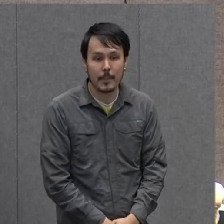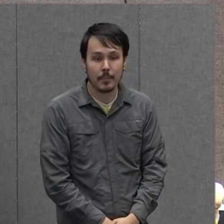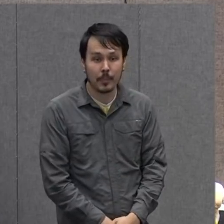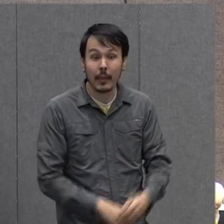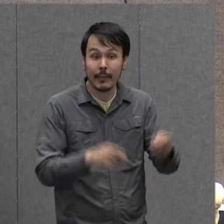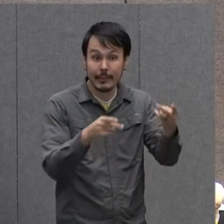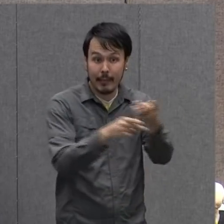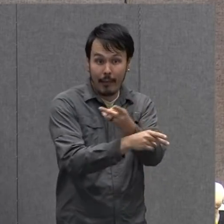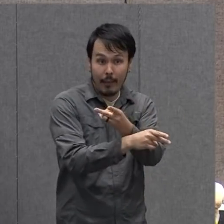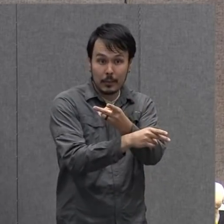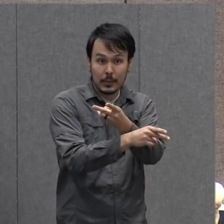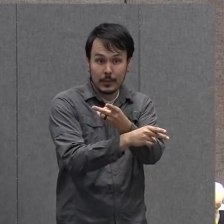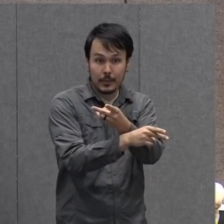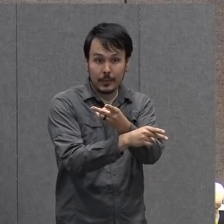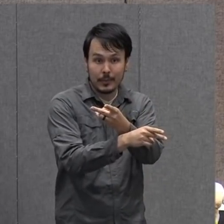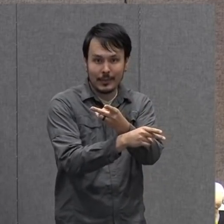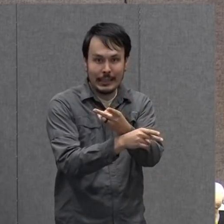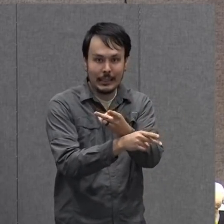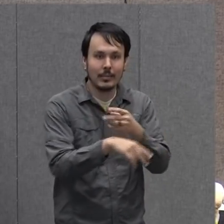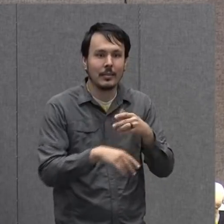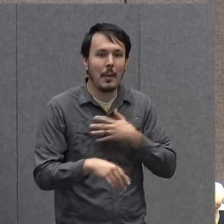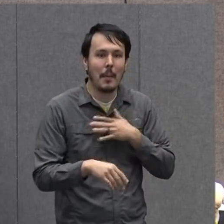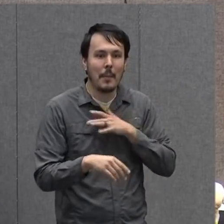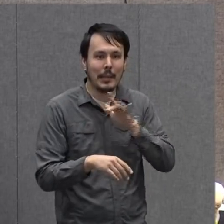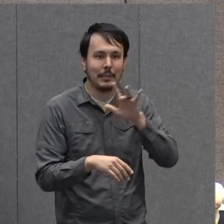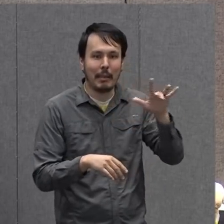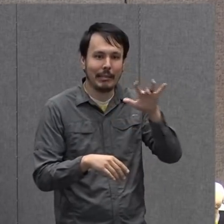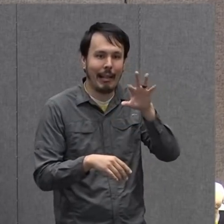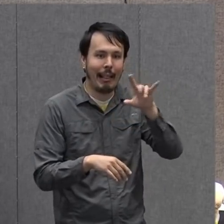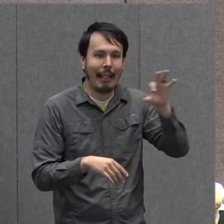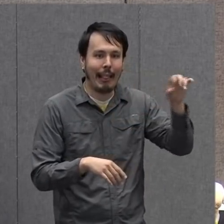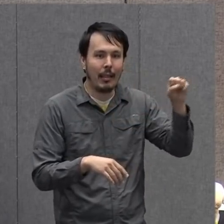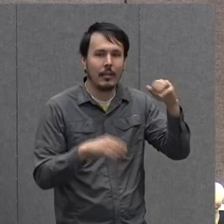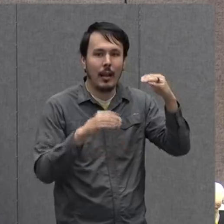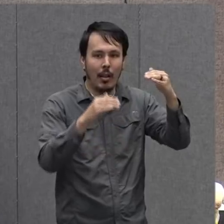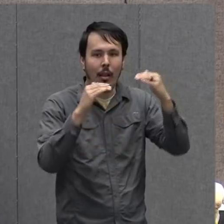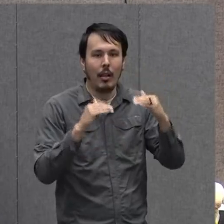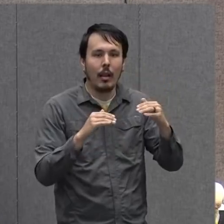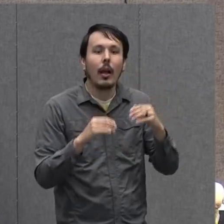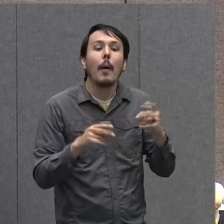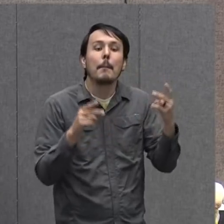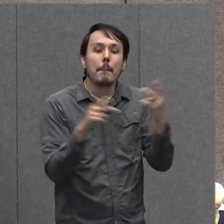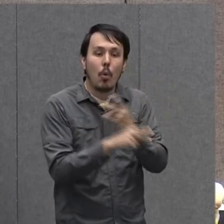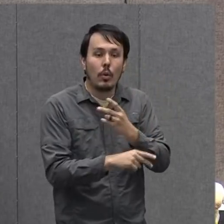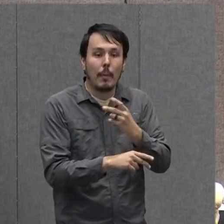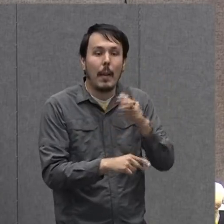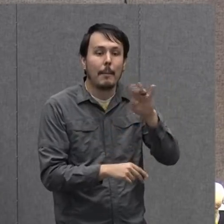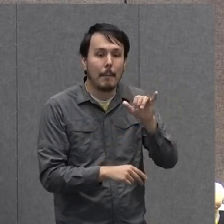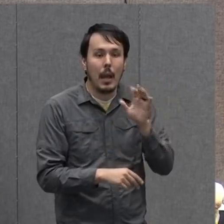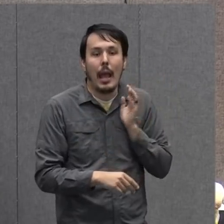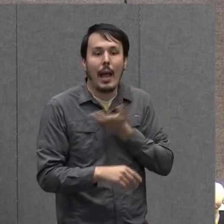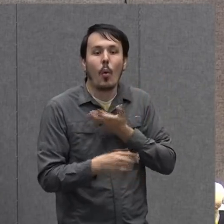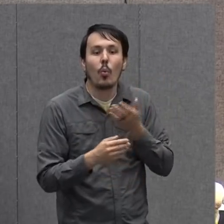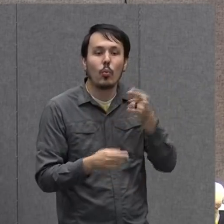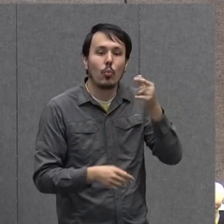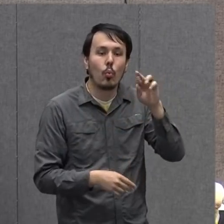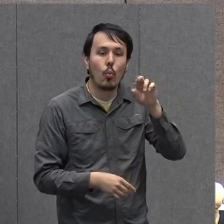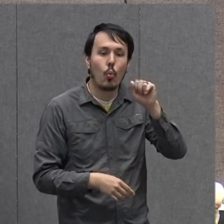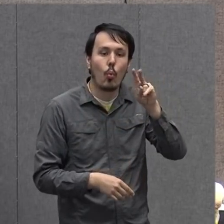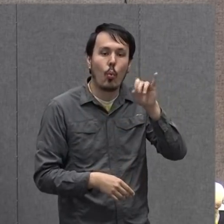I can get this to spin around. I can get this to follow. Wherever the magnet goes, our